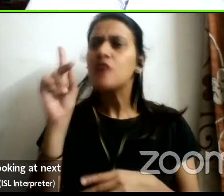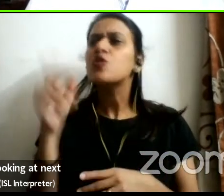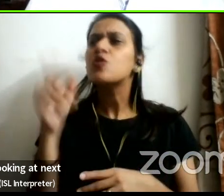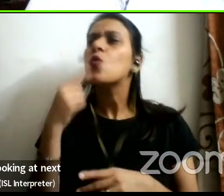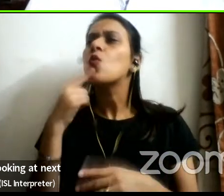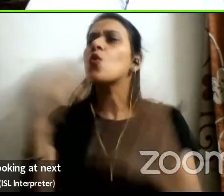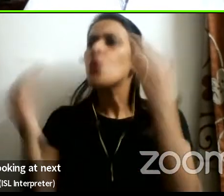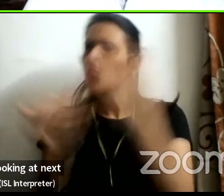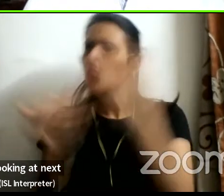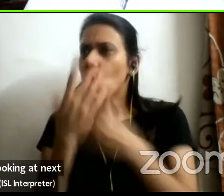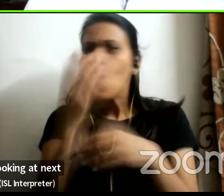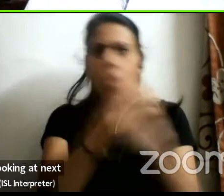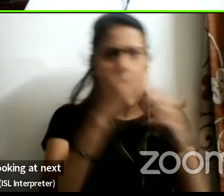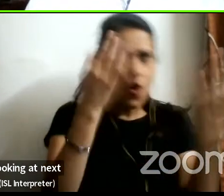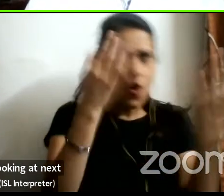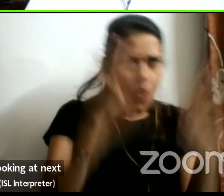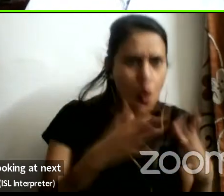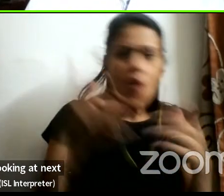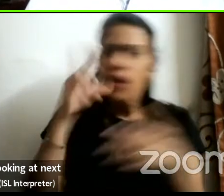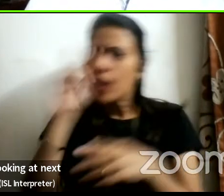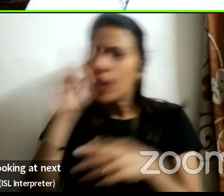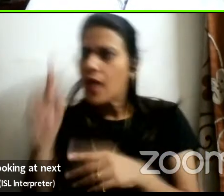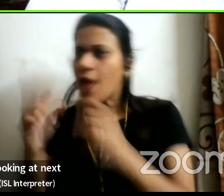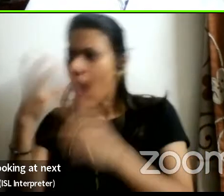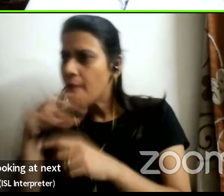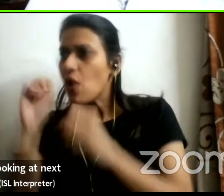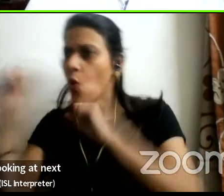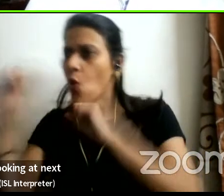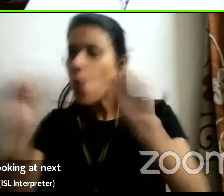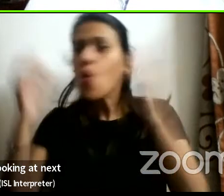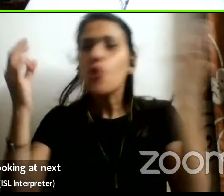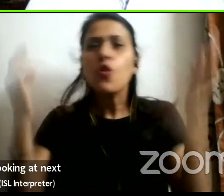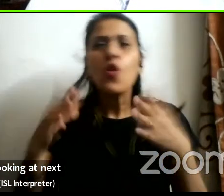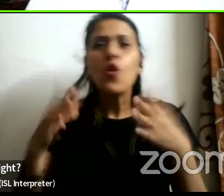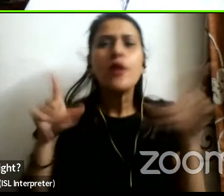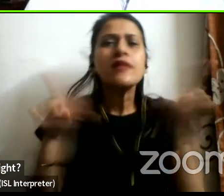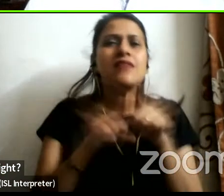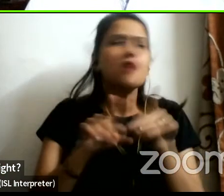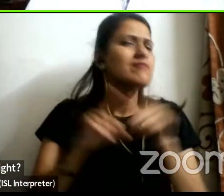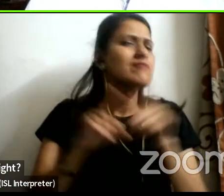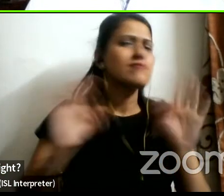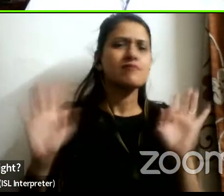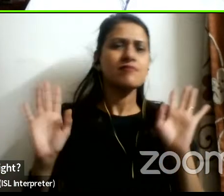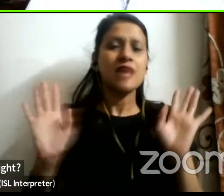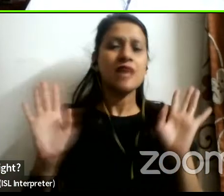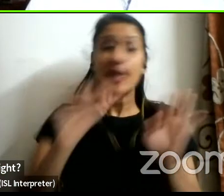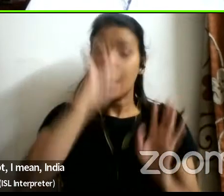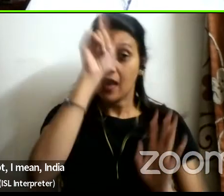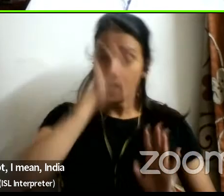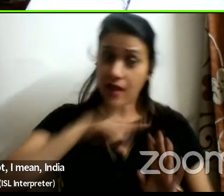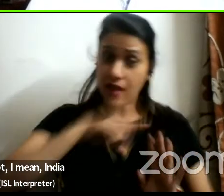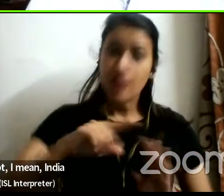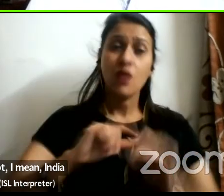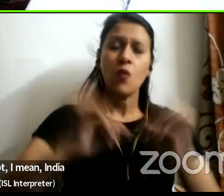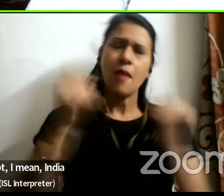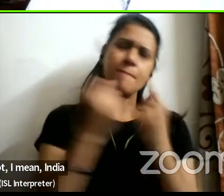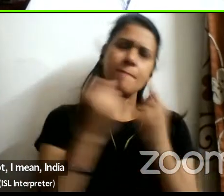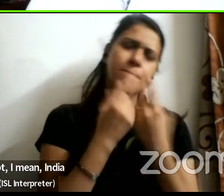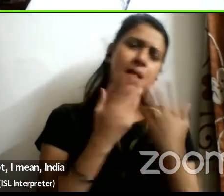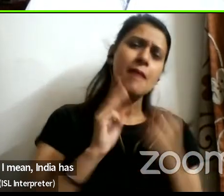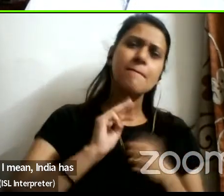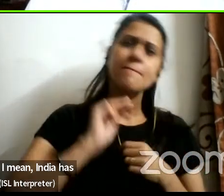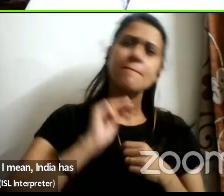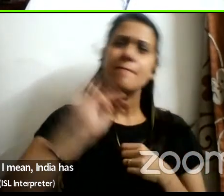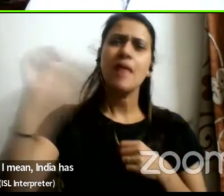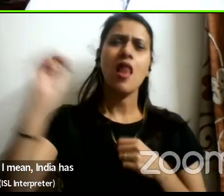or Meta, right? We don't even have the next Chat GPT. I mean, India graduates like millions of engineers every